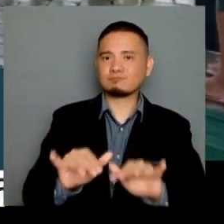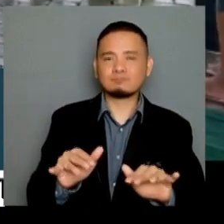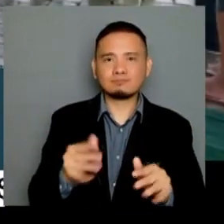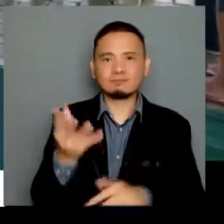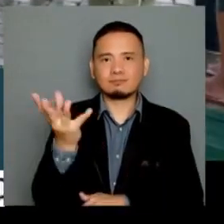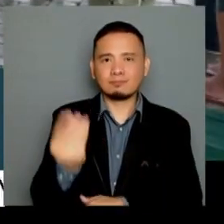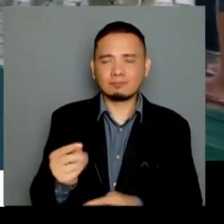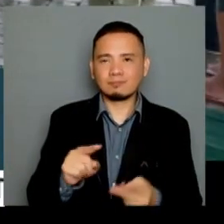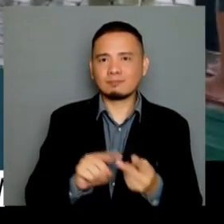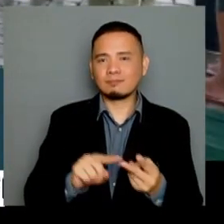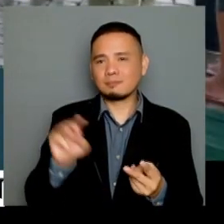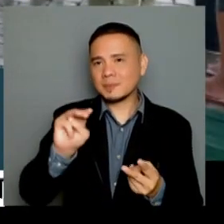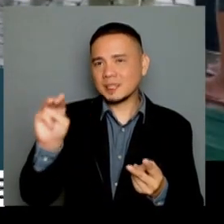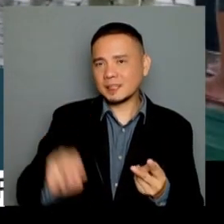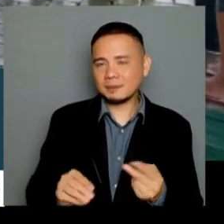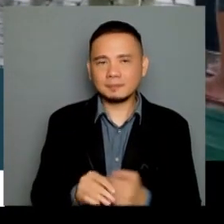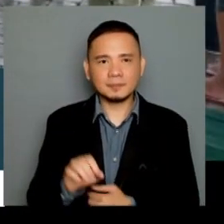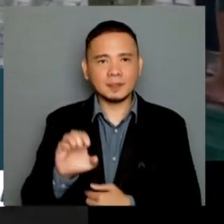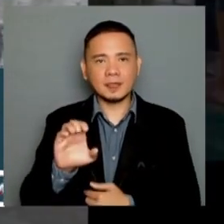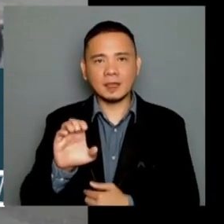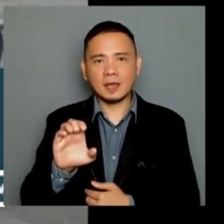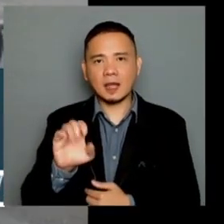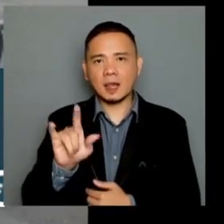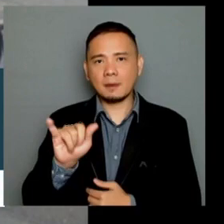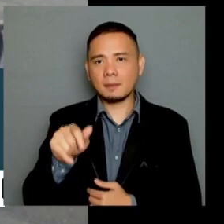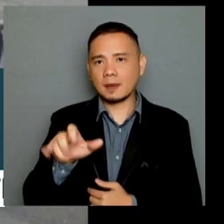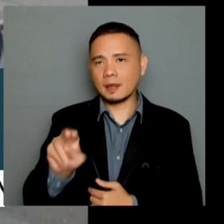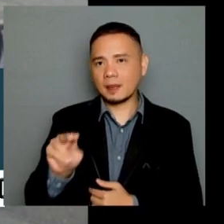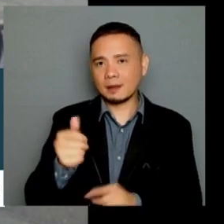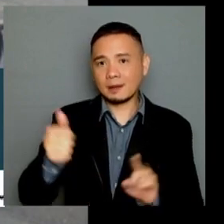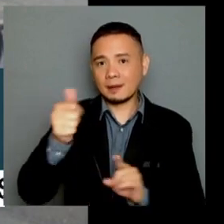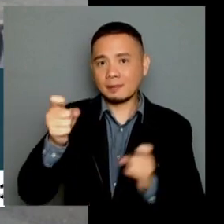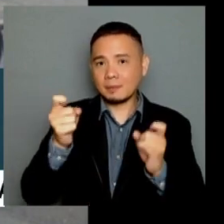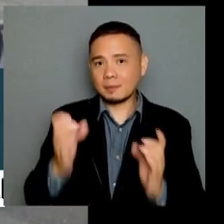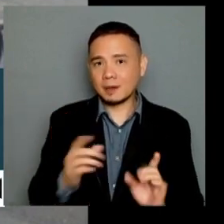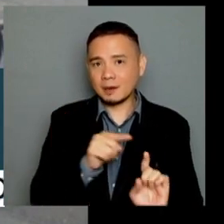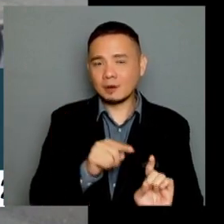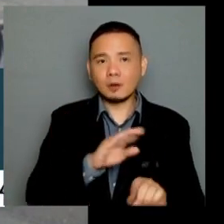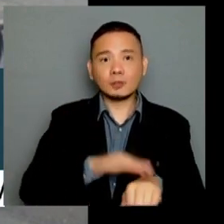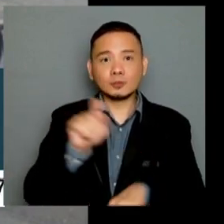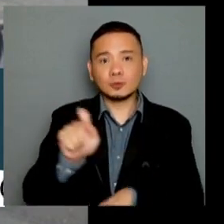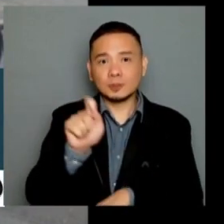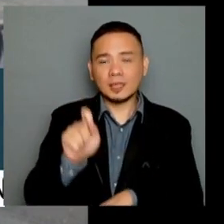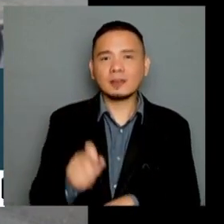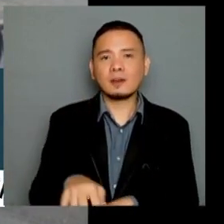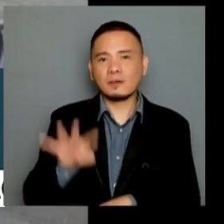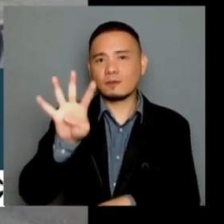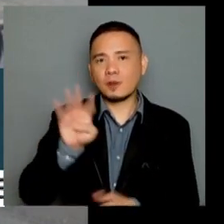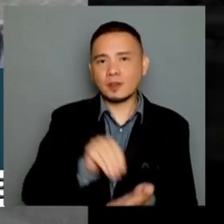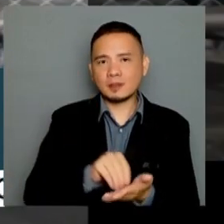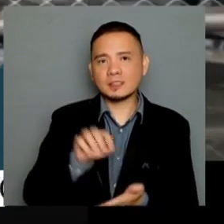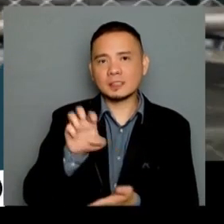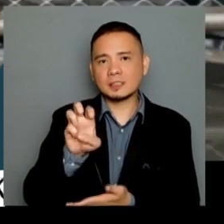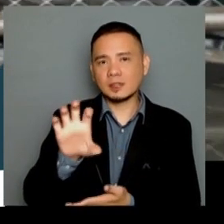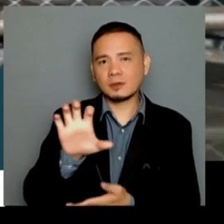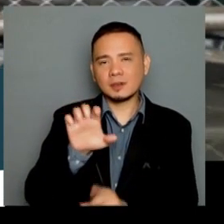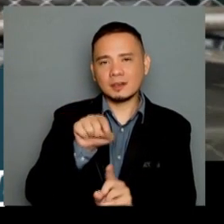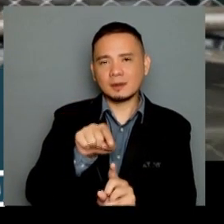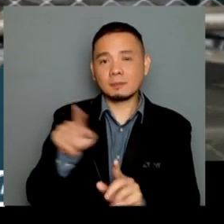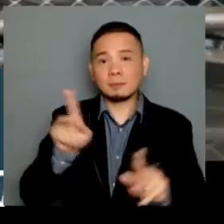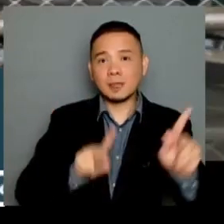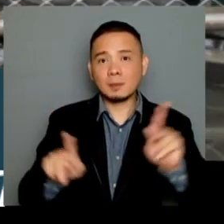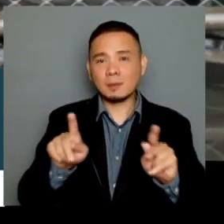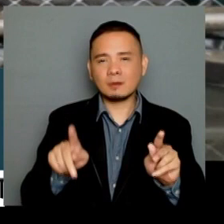Manila. According to Calapan Port manager Elvis Medalla, last Tuesday, 4,600 passengers left Calapan Port,